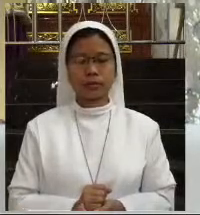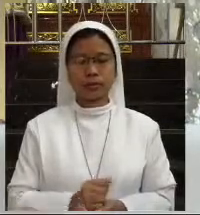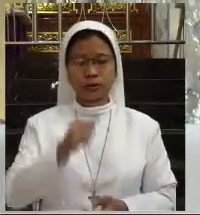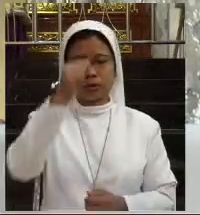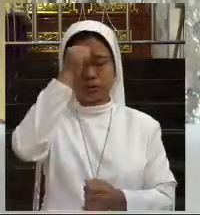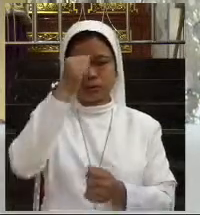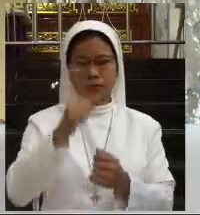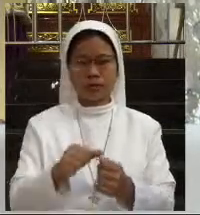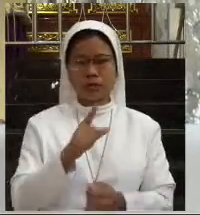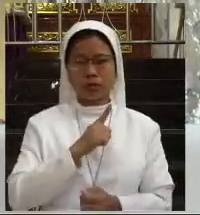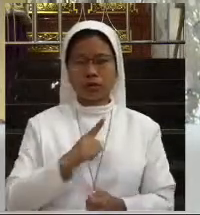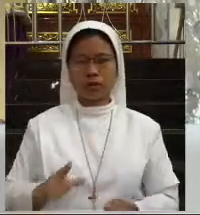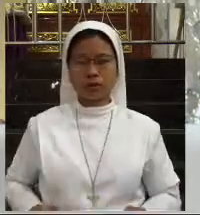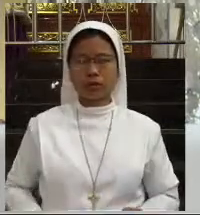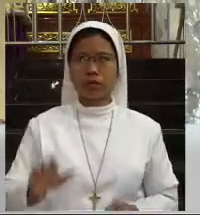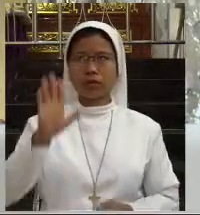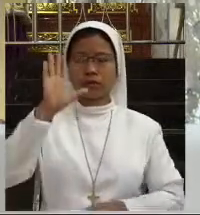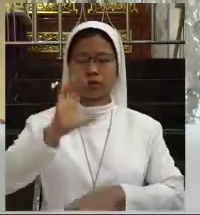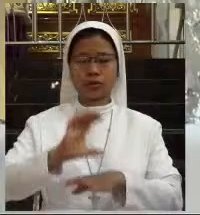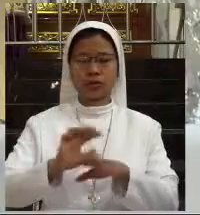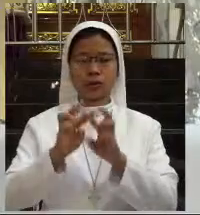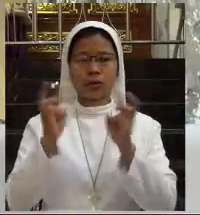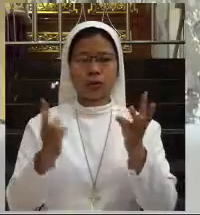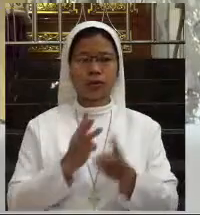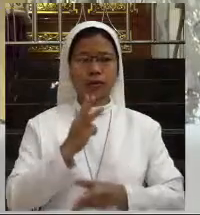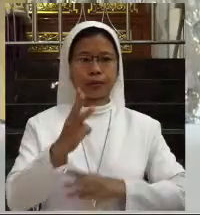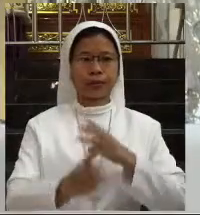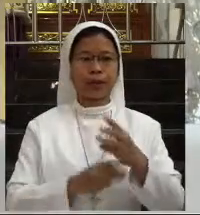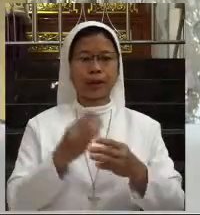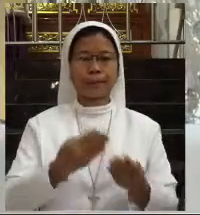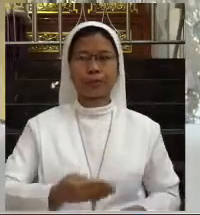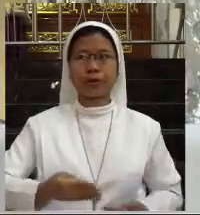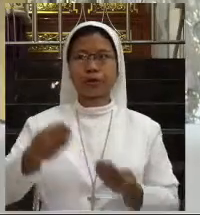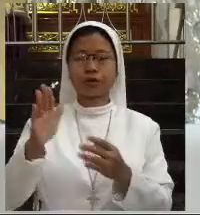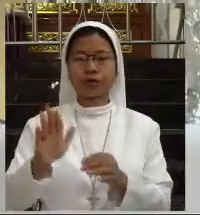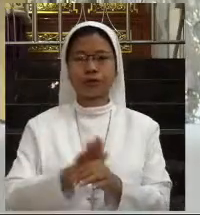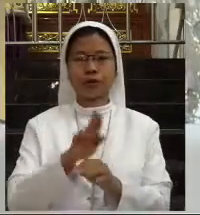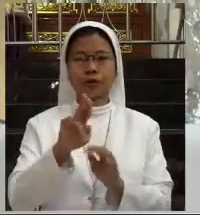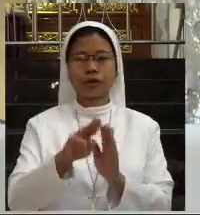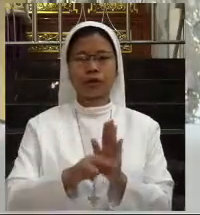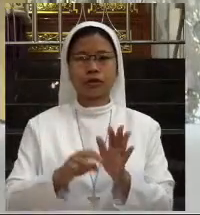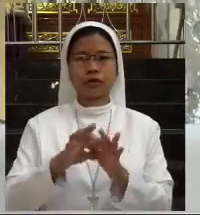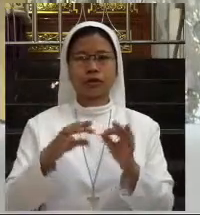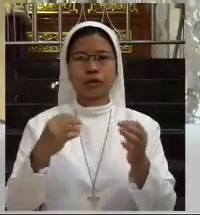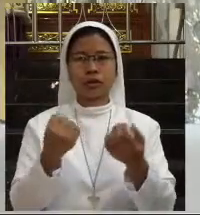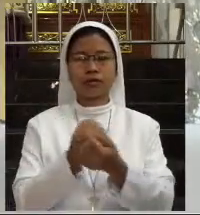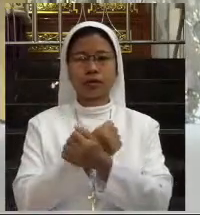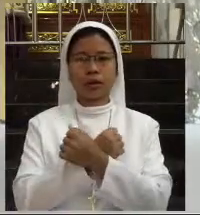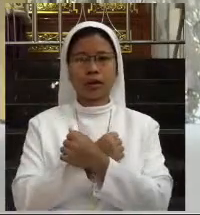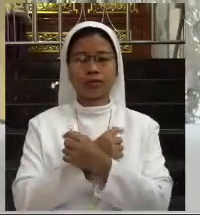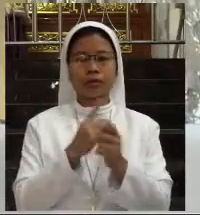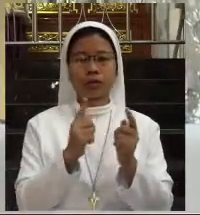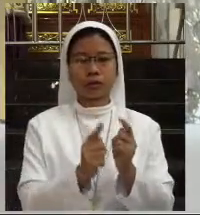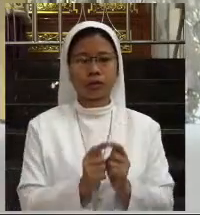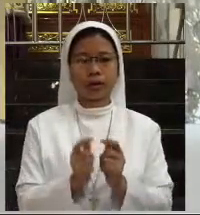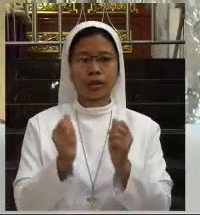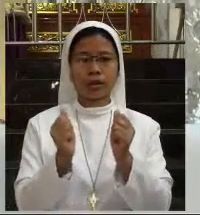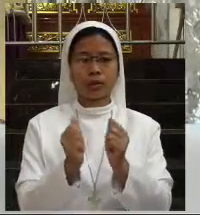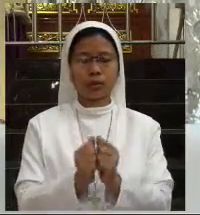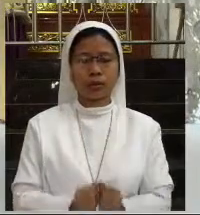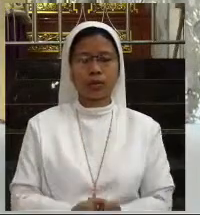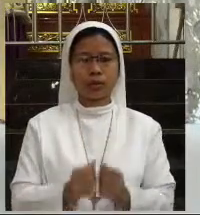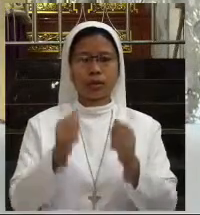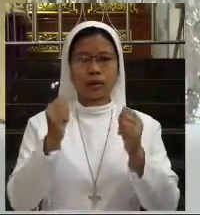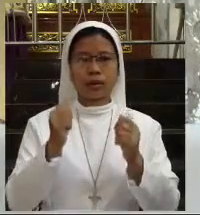Remember, Lord, your church spread throughout the world and bring her to the fullness of charity, together with Francis,